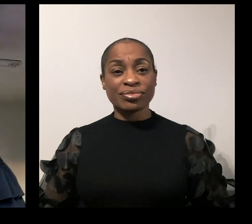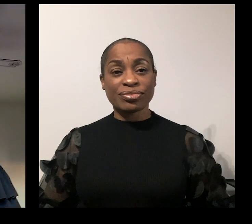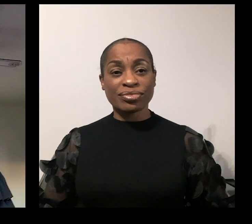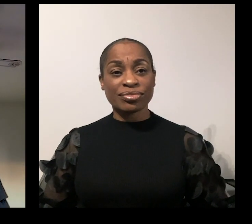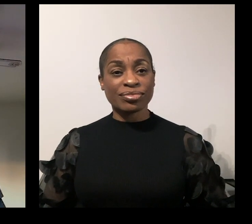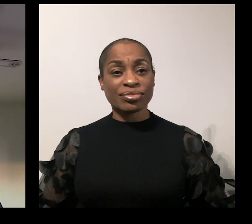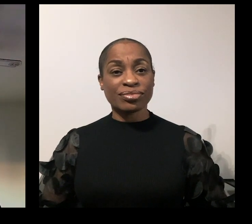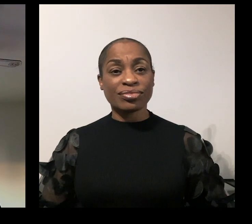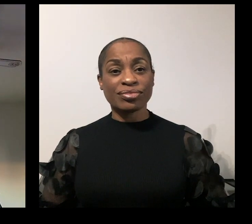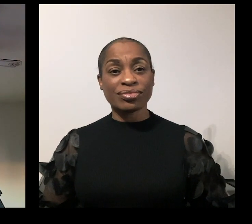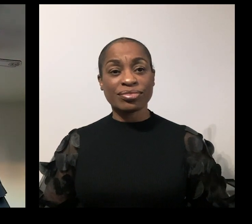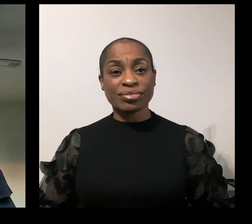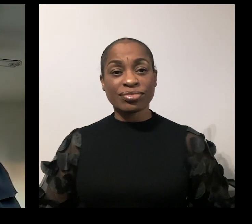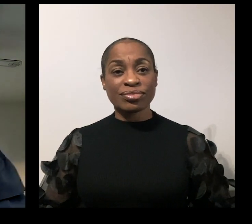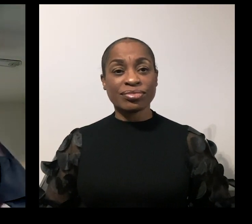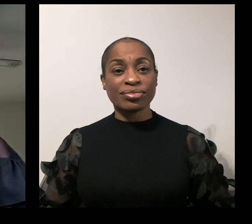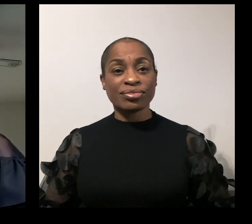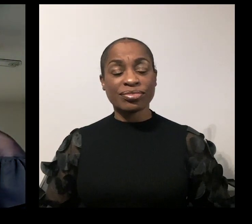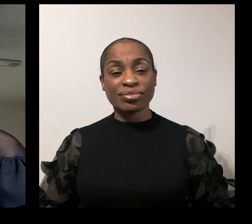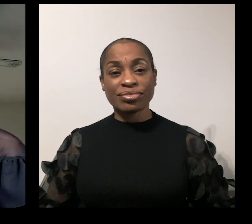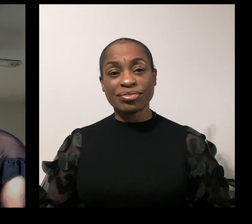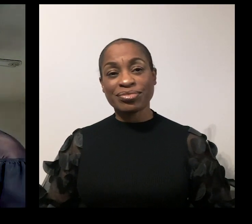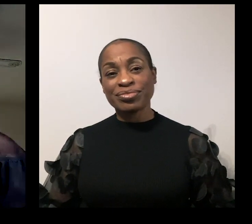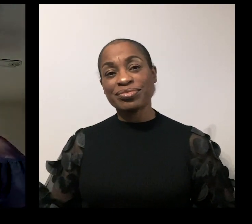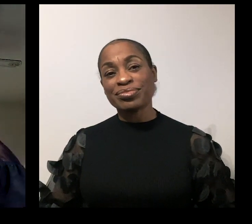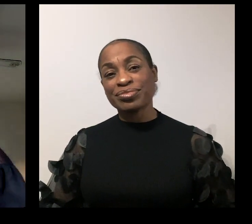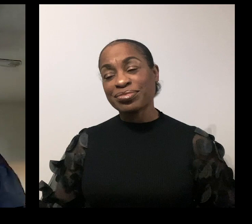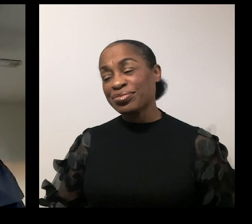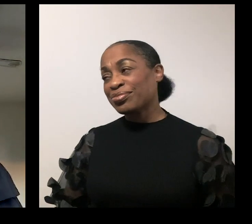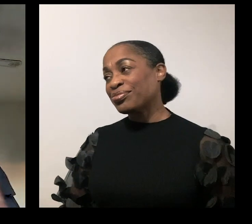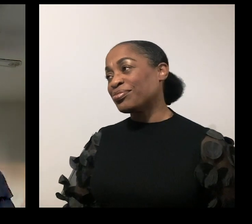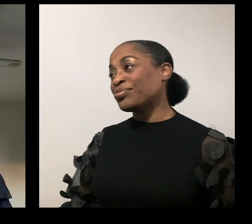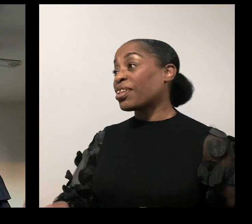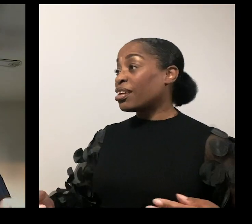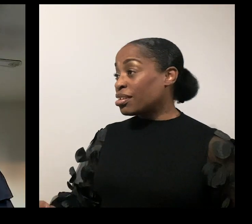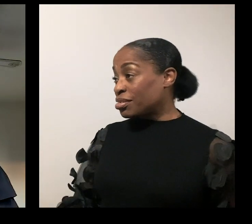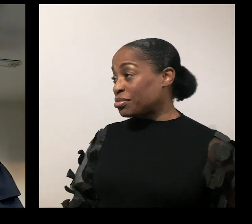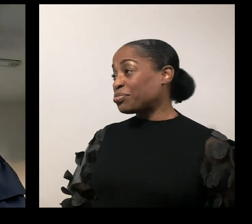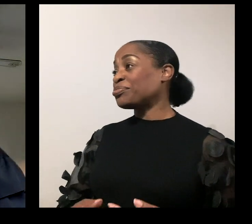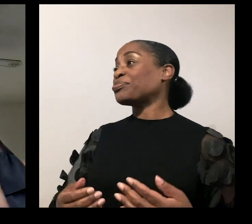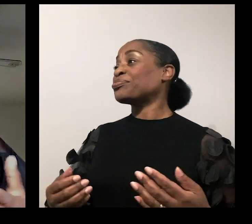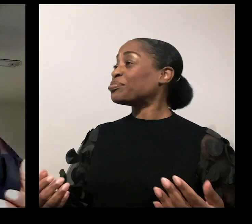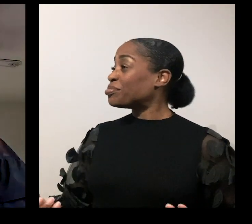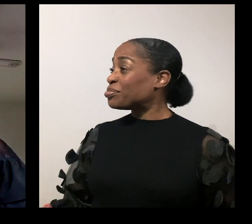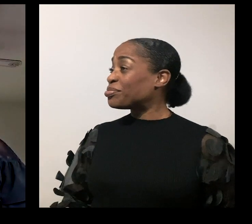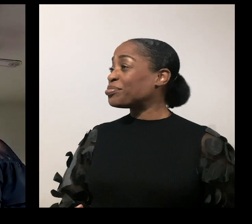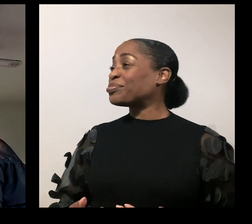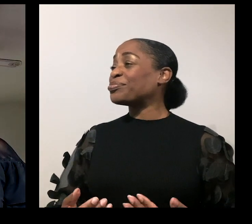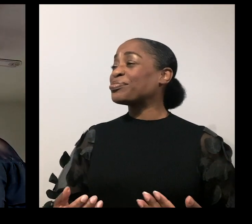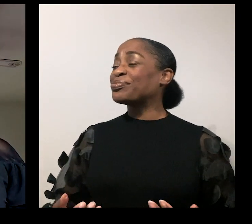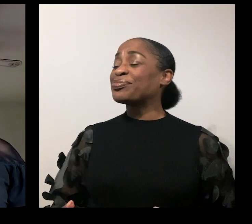we are your people, you are the light, we stand in